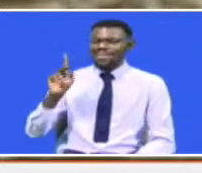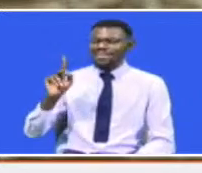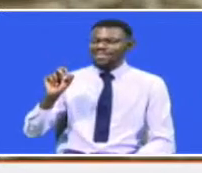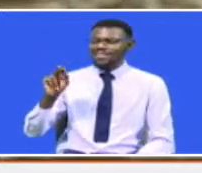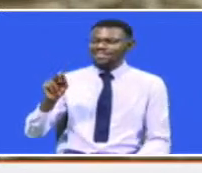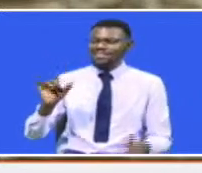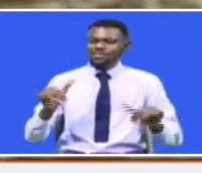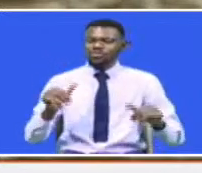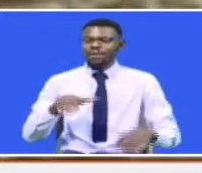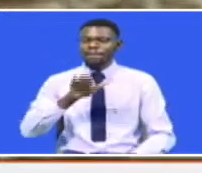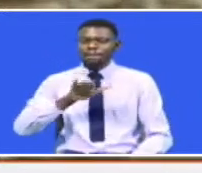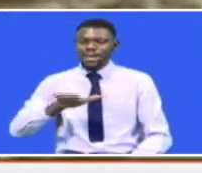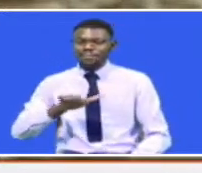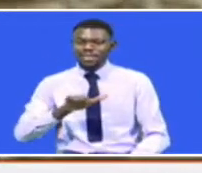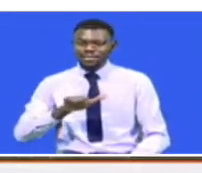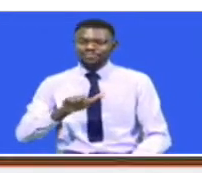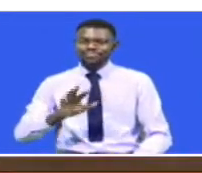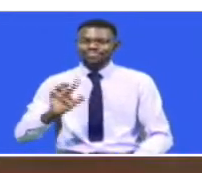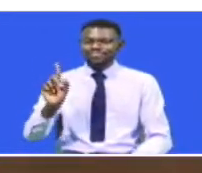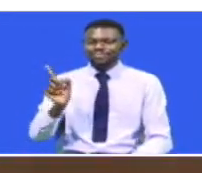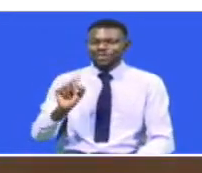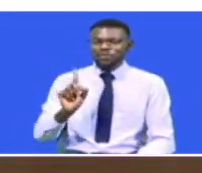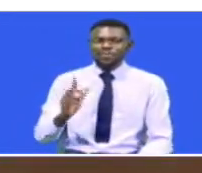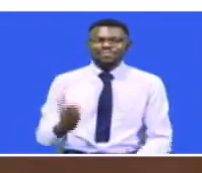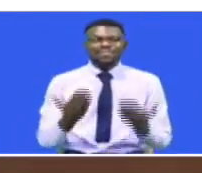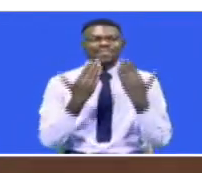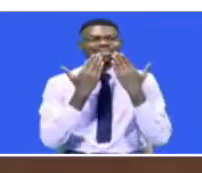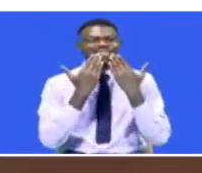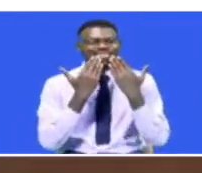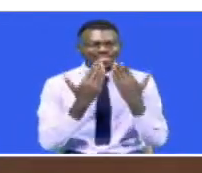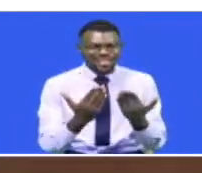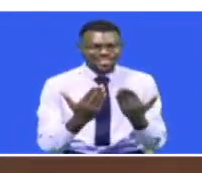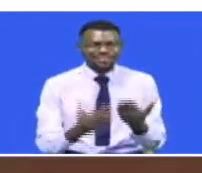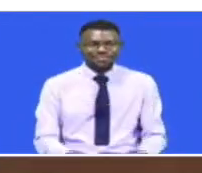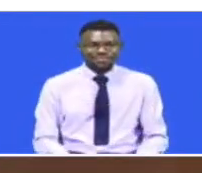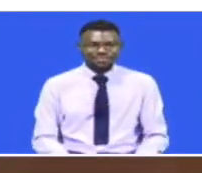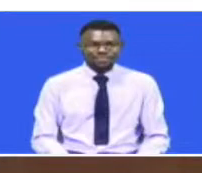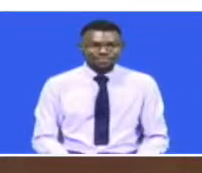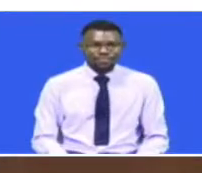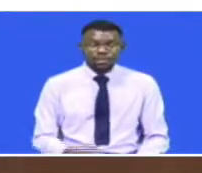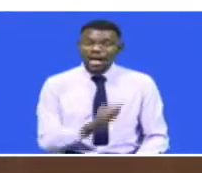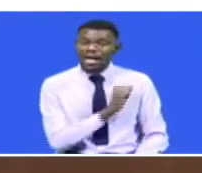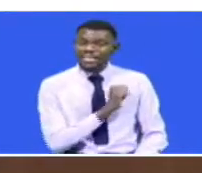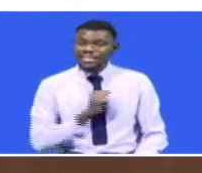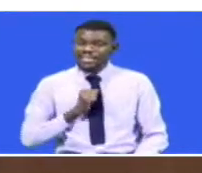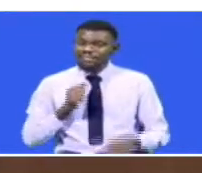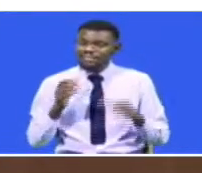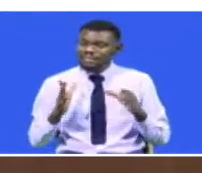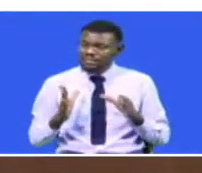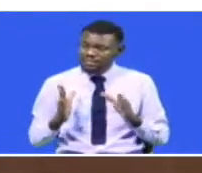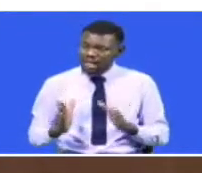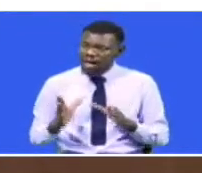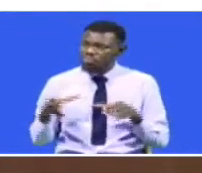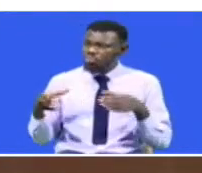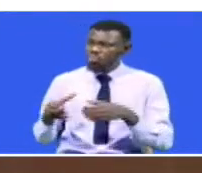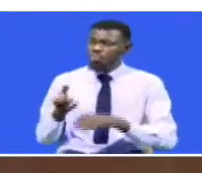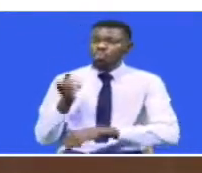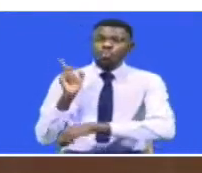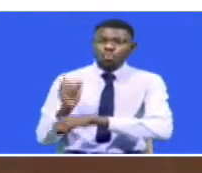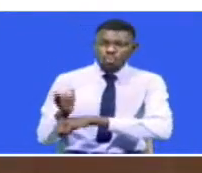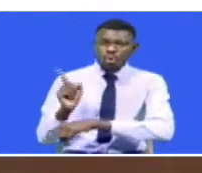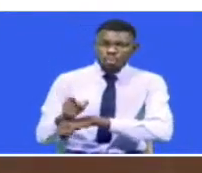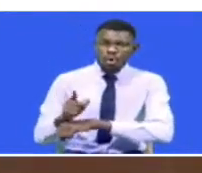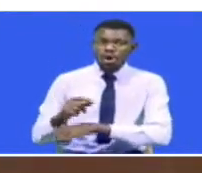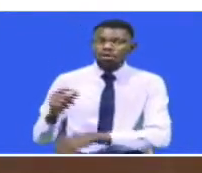Parliament Buildings, Nairobi. Thanks, Emmanuel. Senators have warned the Salaries and Remuneration Commission against